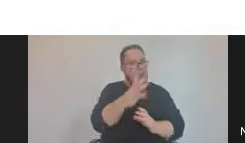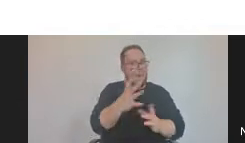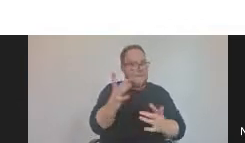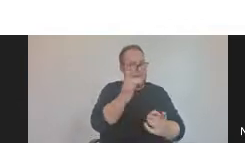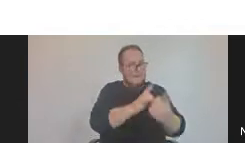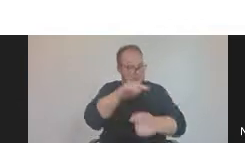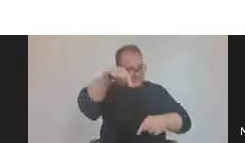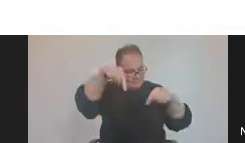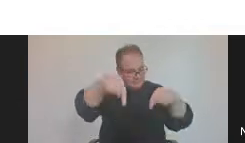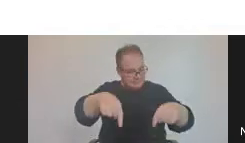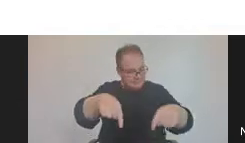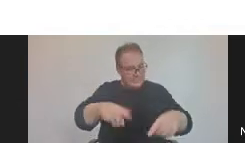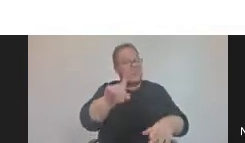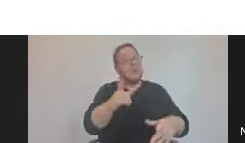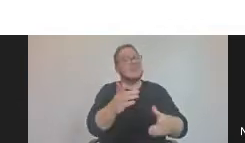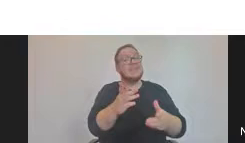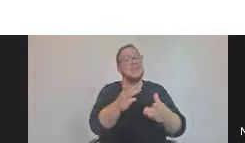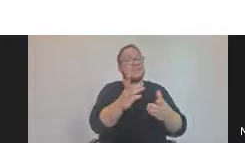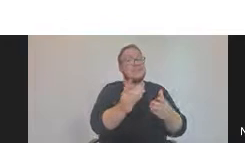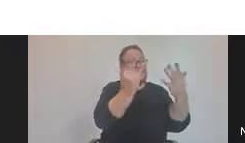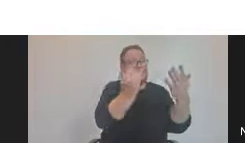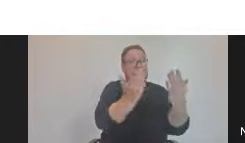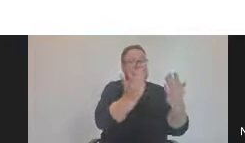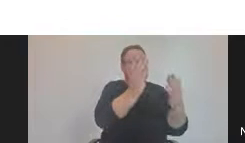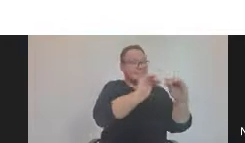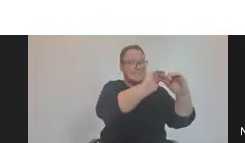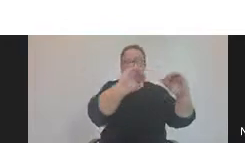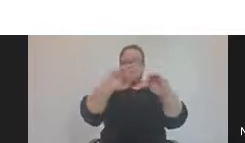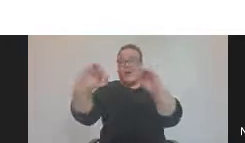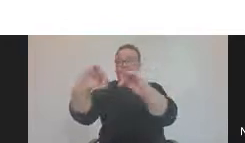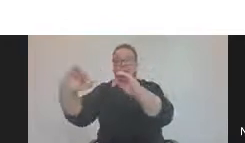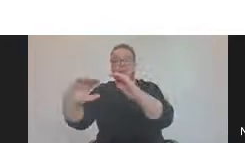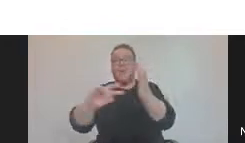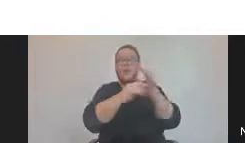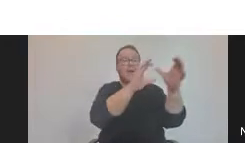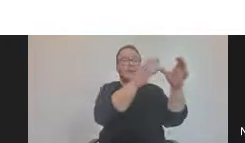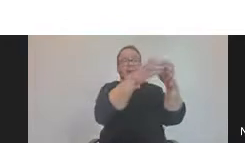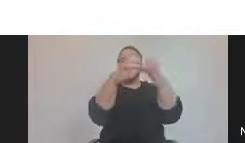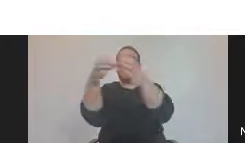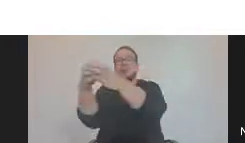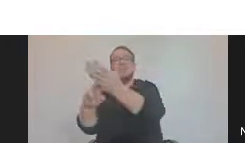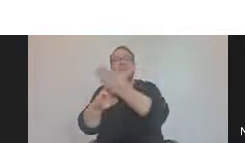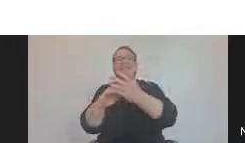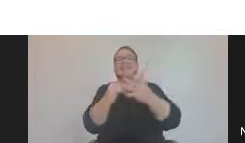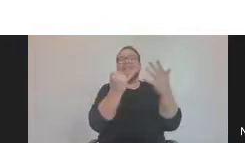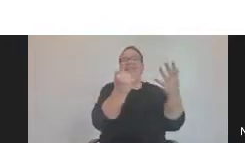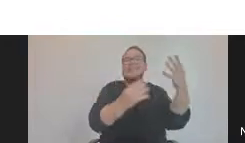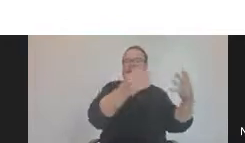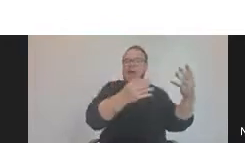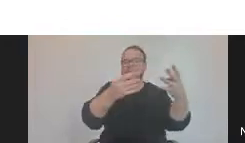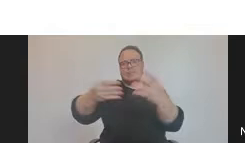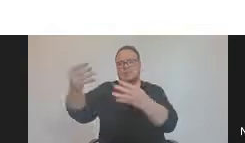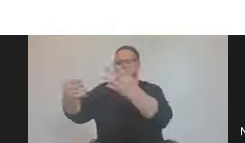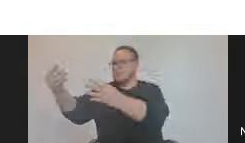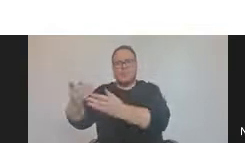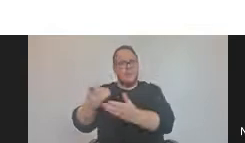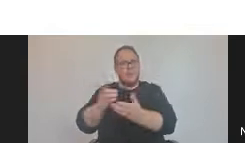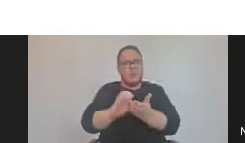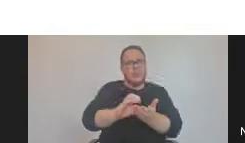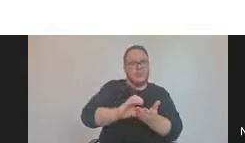6 separate statutory organisations, so we have 6 sets of accounts. The accounts are pretty weighty documents, which you may